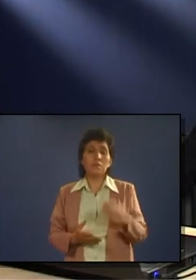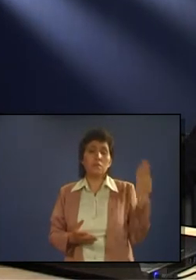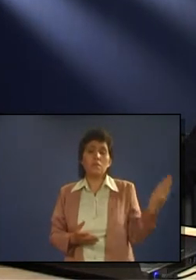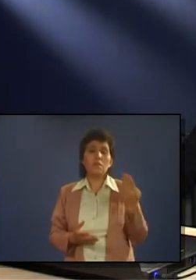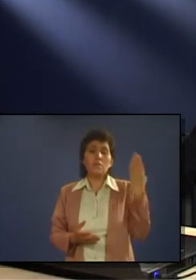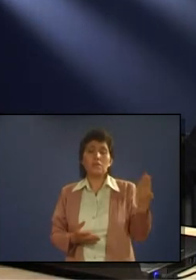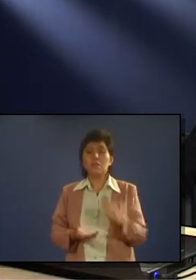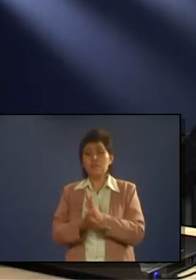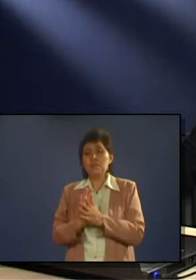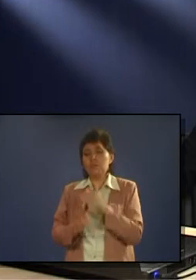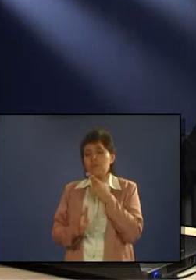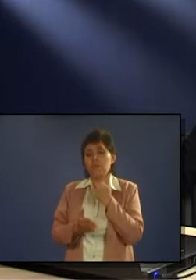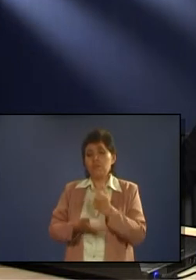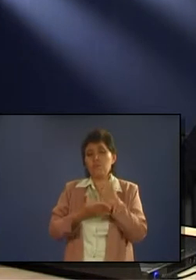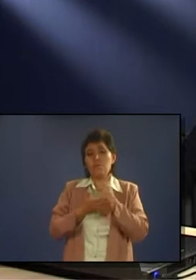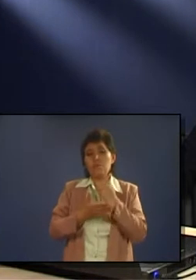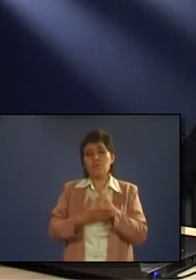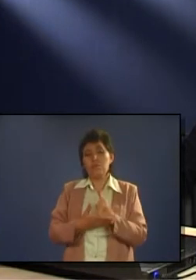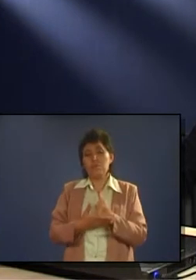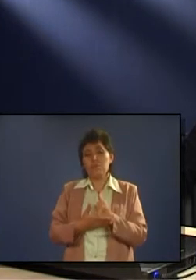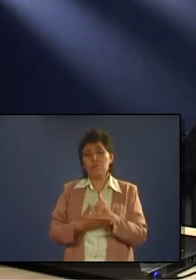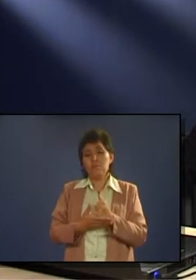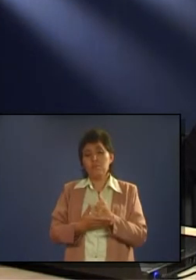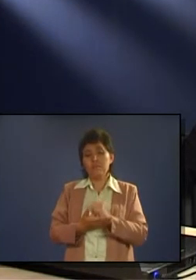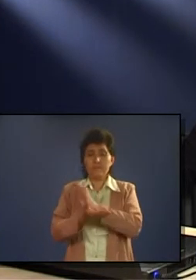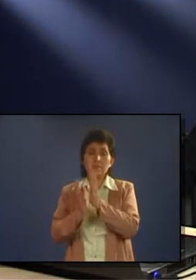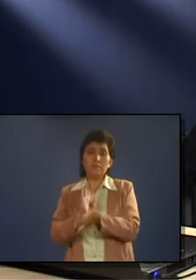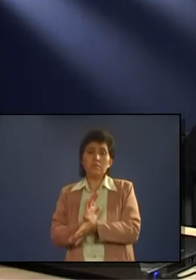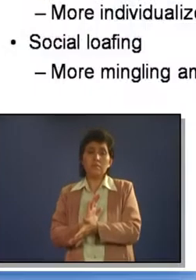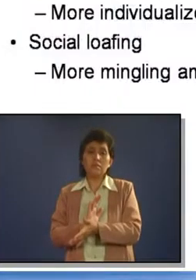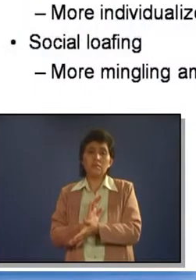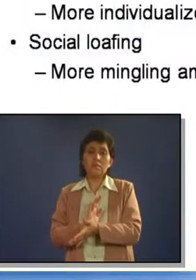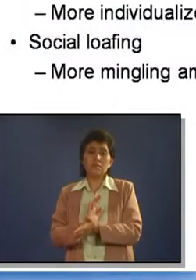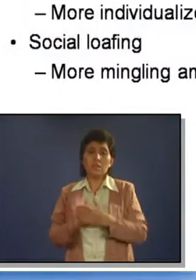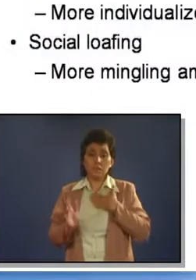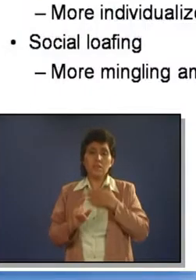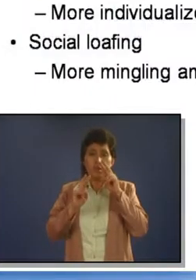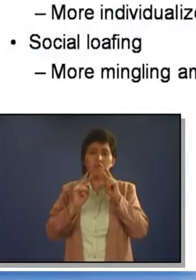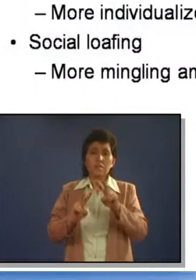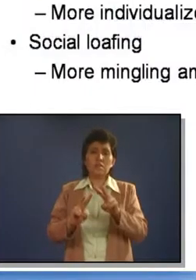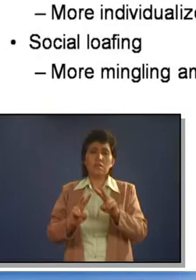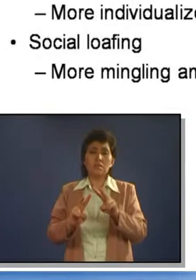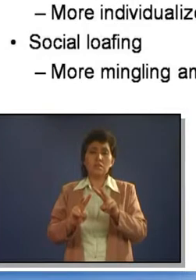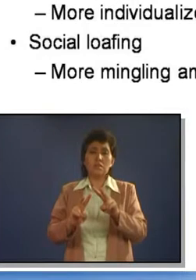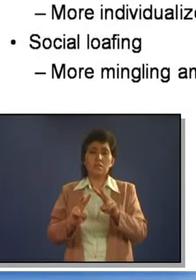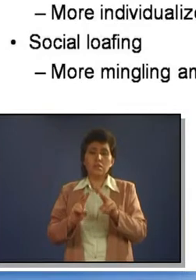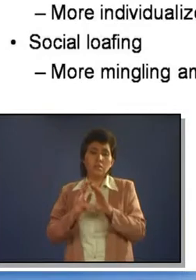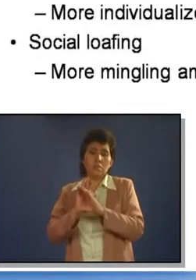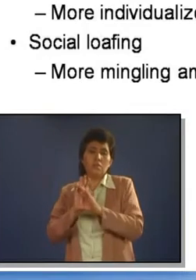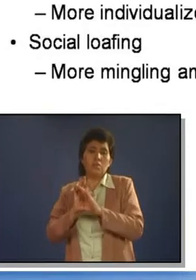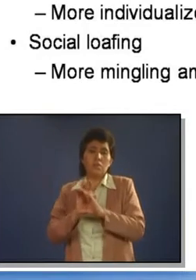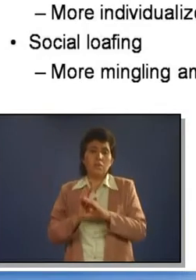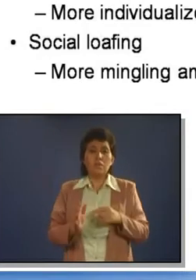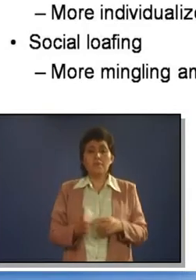so they didn't come out to help the people, okay? So please look at this. Please look at this example.